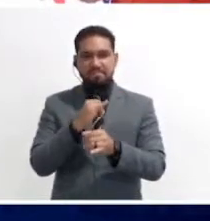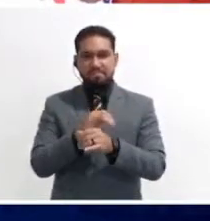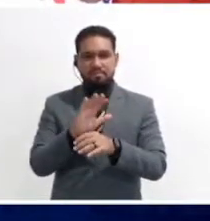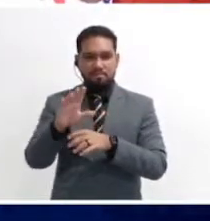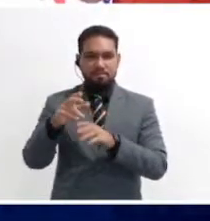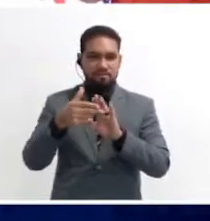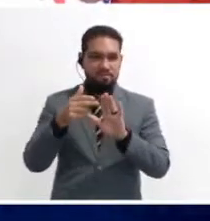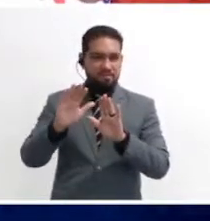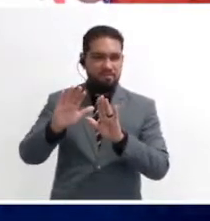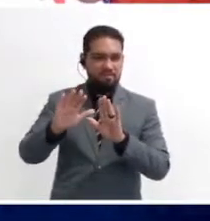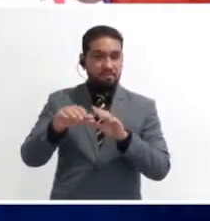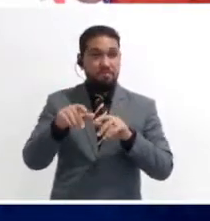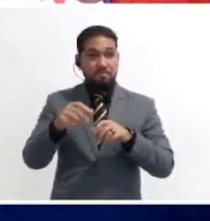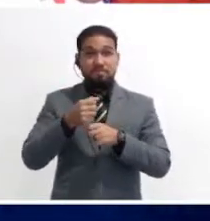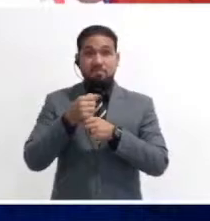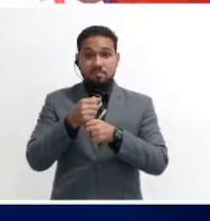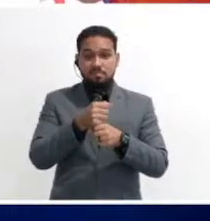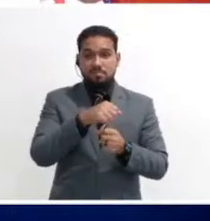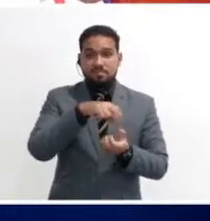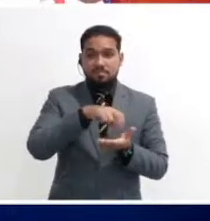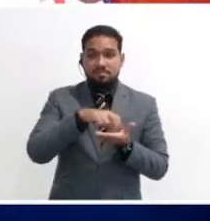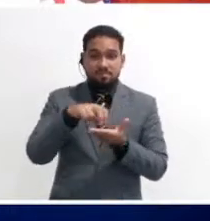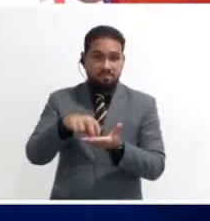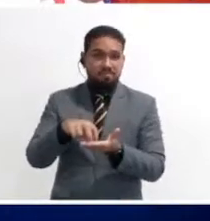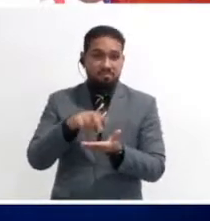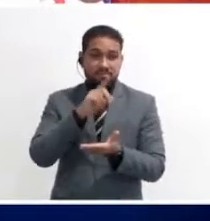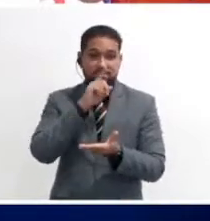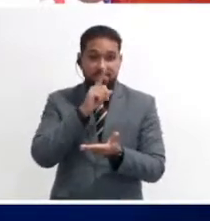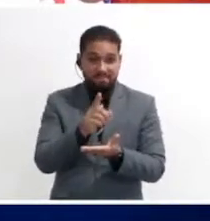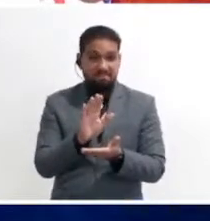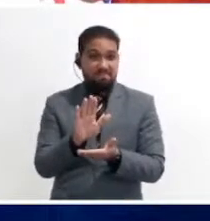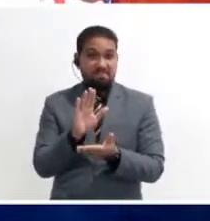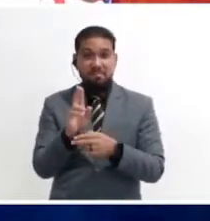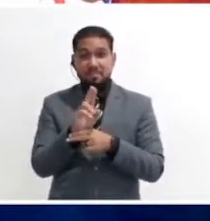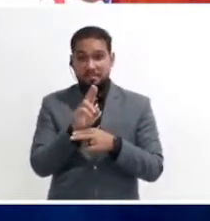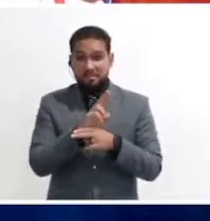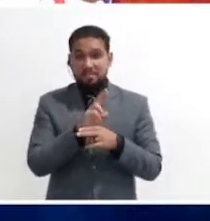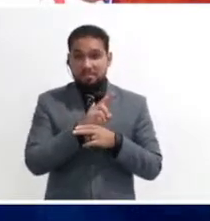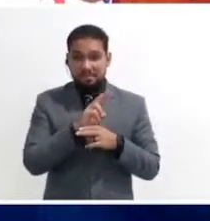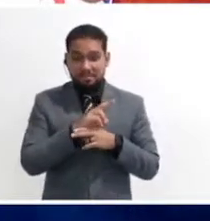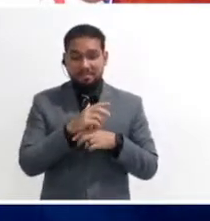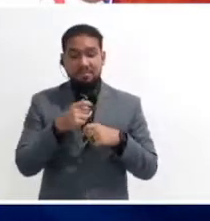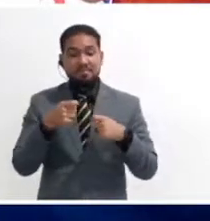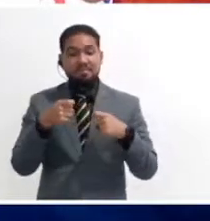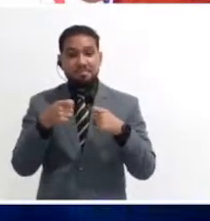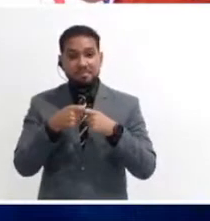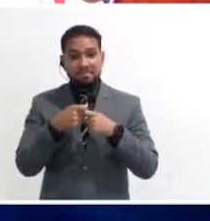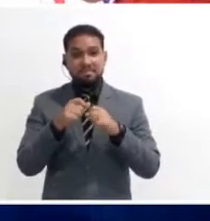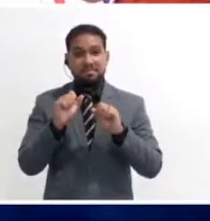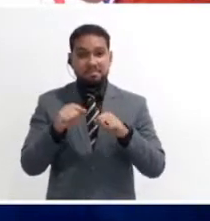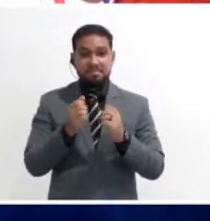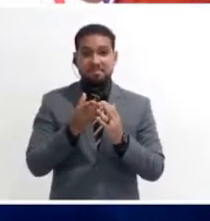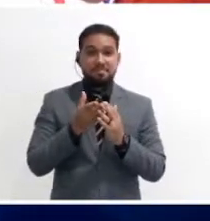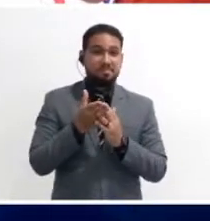essentially is like a flip chip, except that the bumps on it are solder balls.